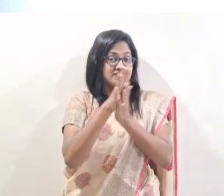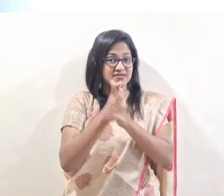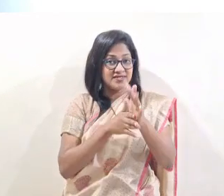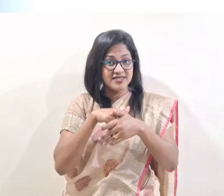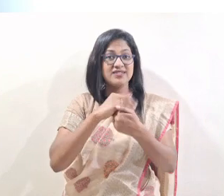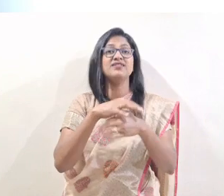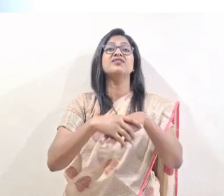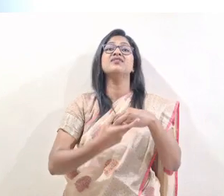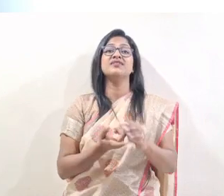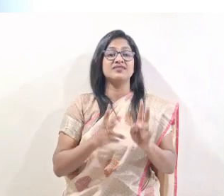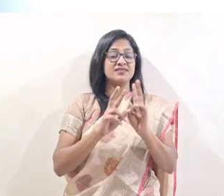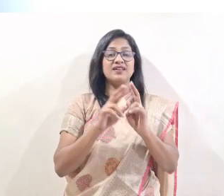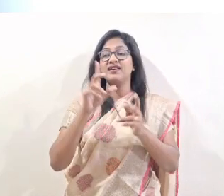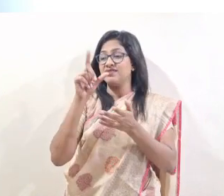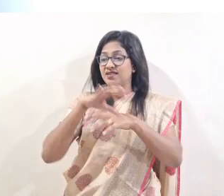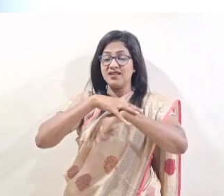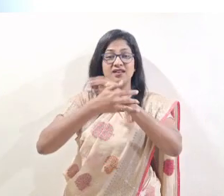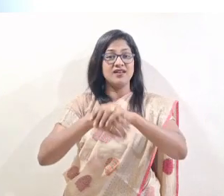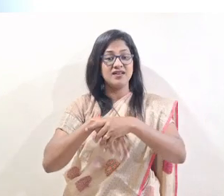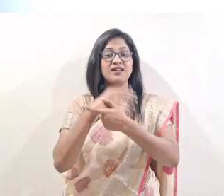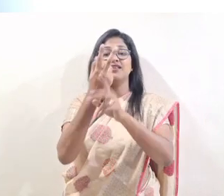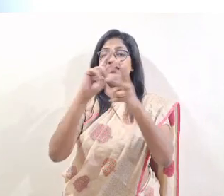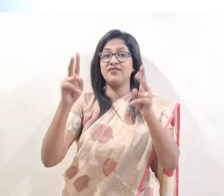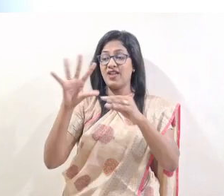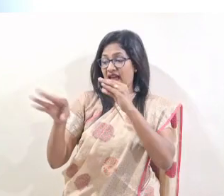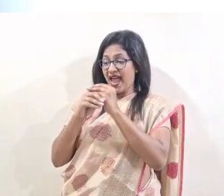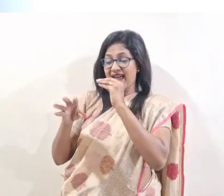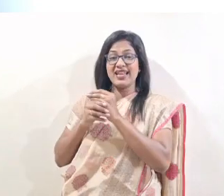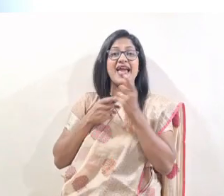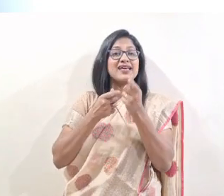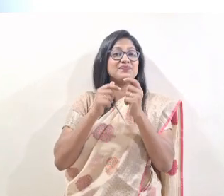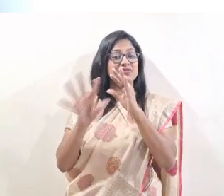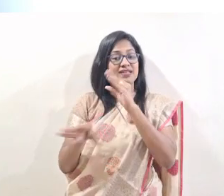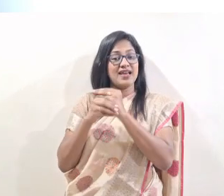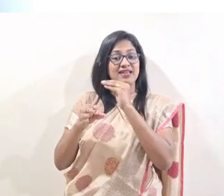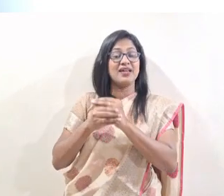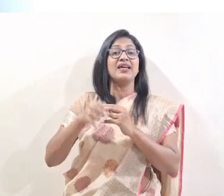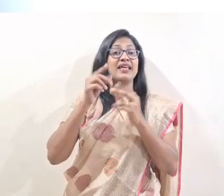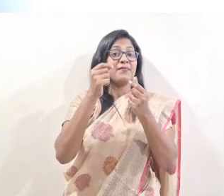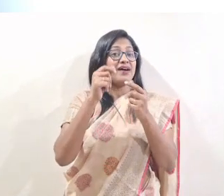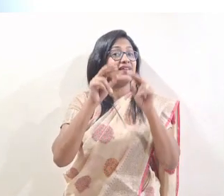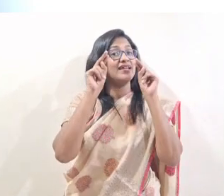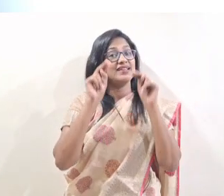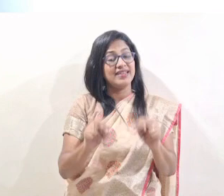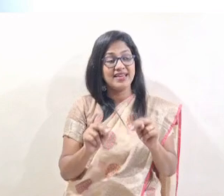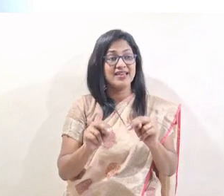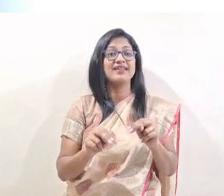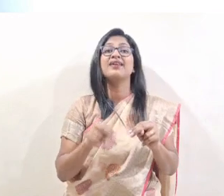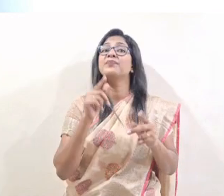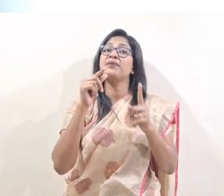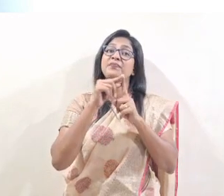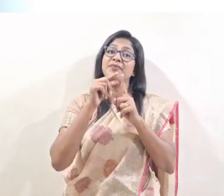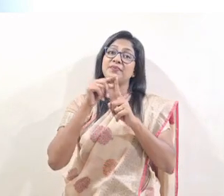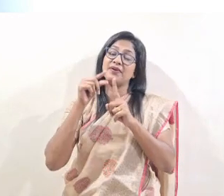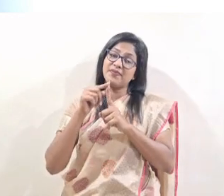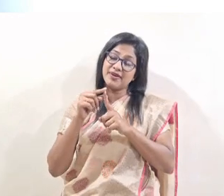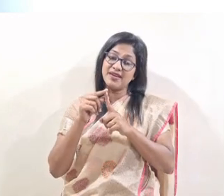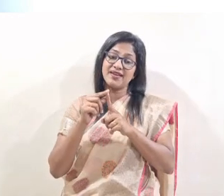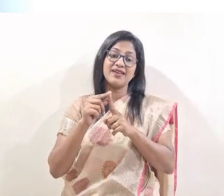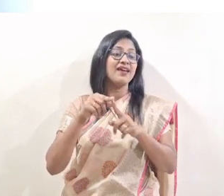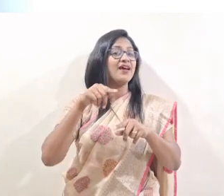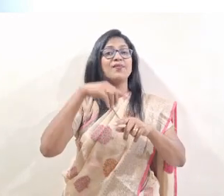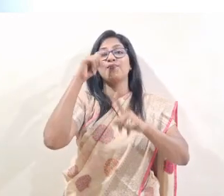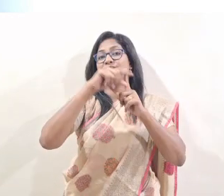sanitization liquids and other things. Huge amount of the cash was required, whereas PPP being already